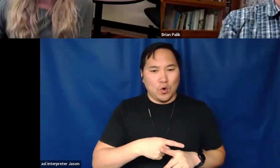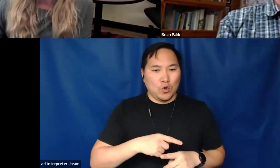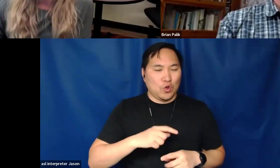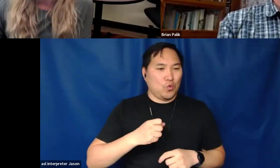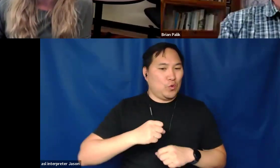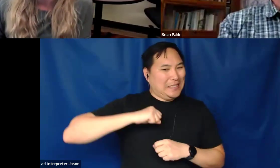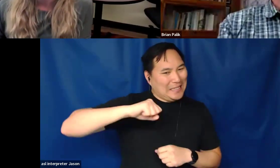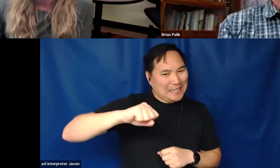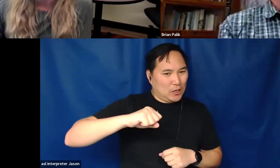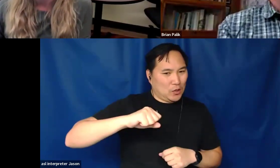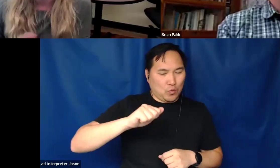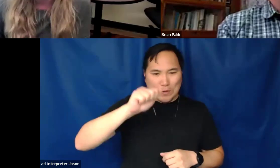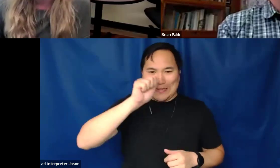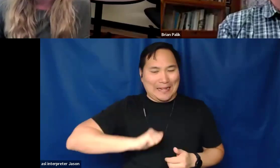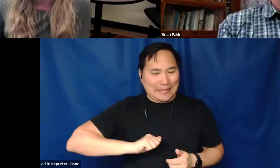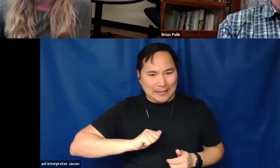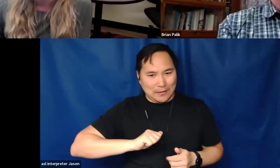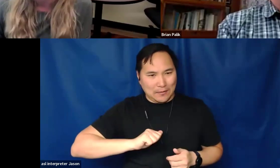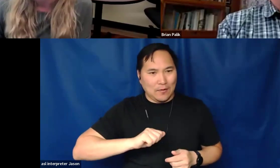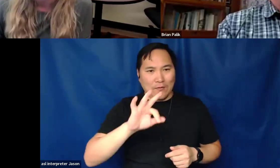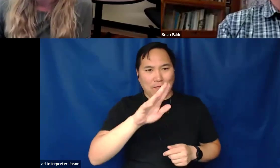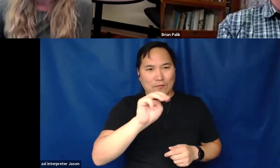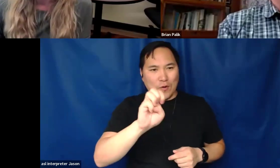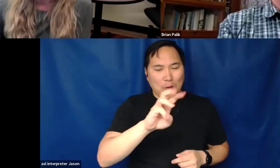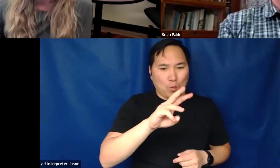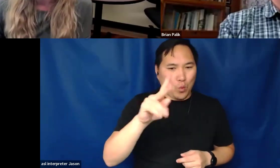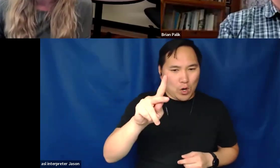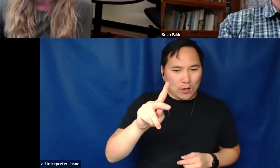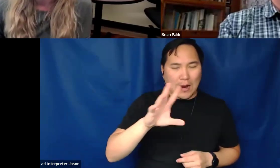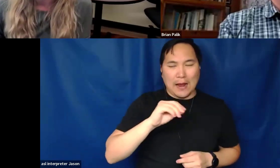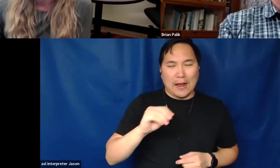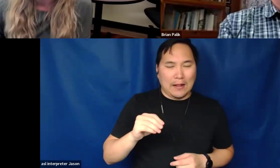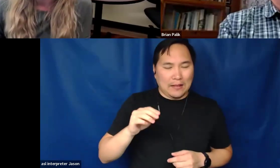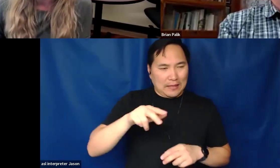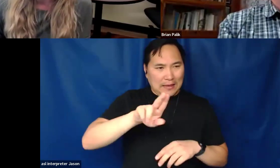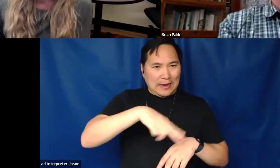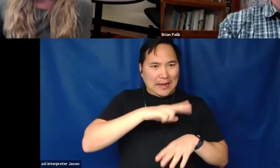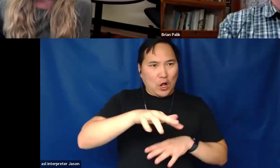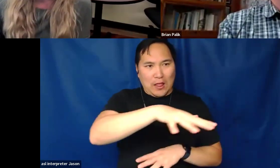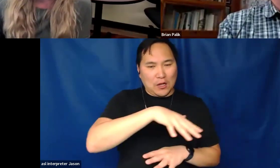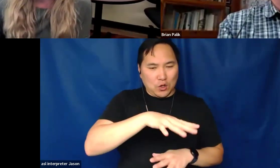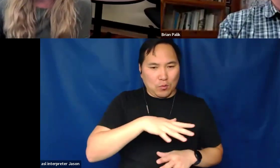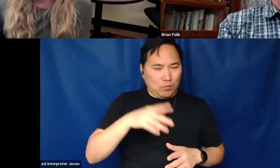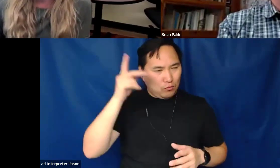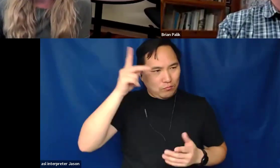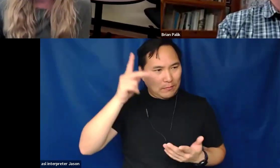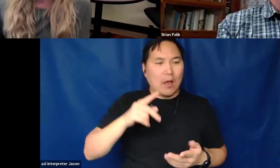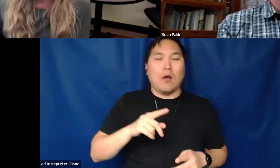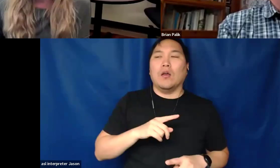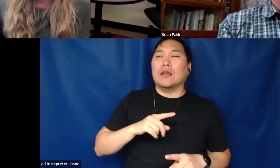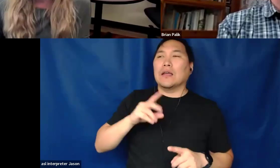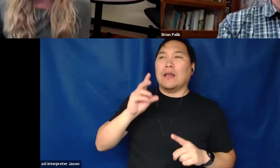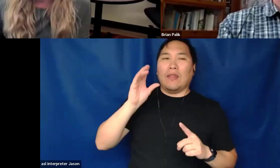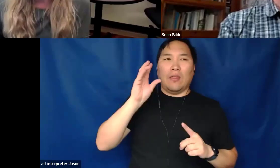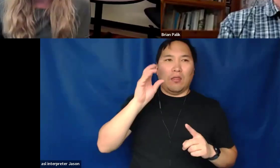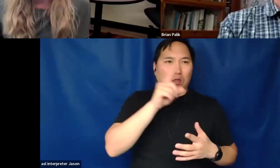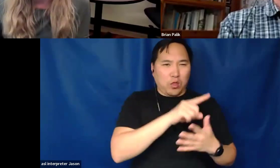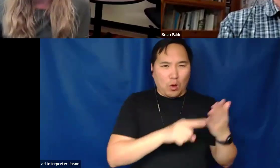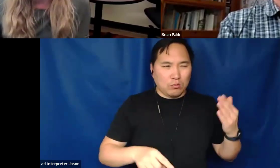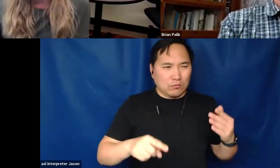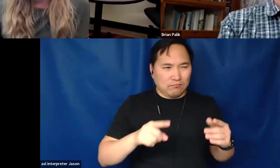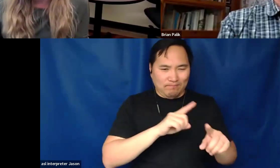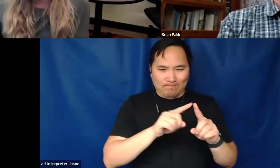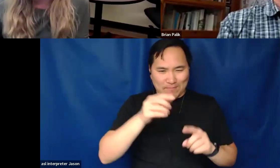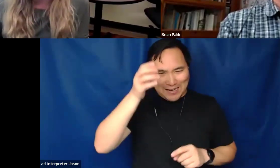transition framework and ecological forestry principles. Can you talk about how those concepts can help